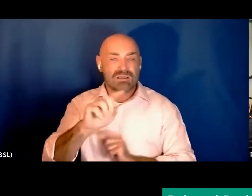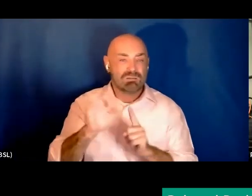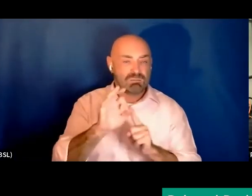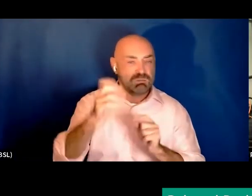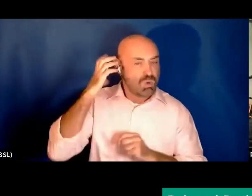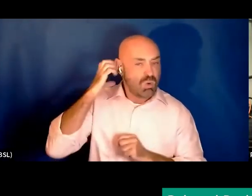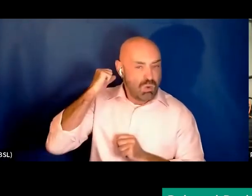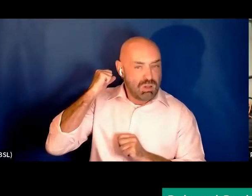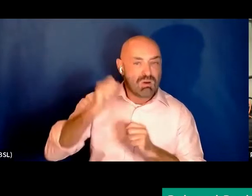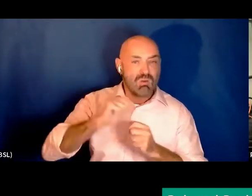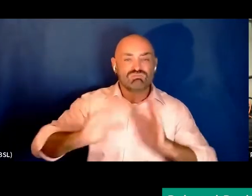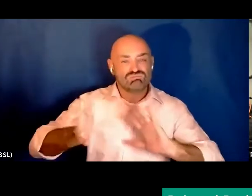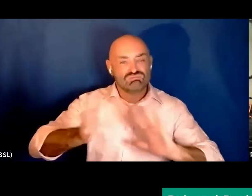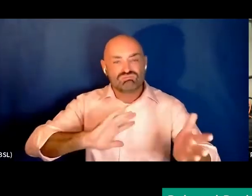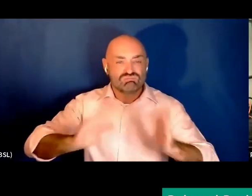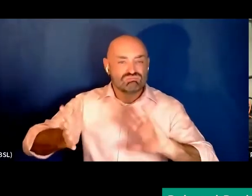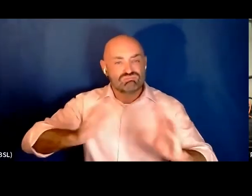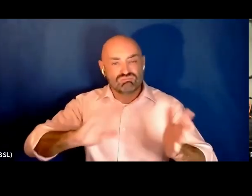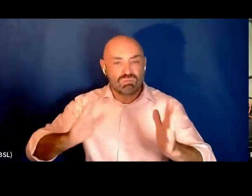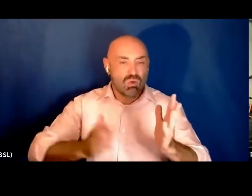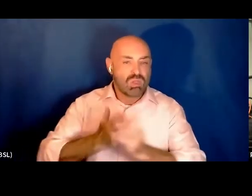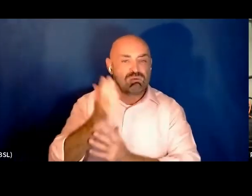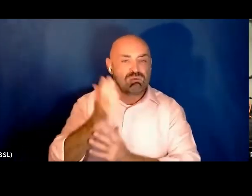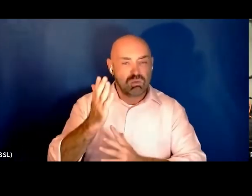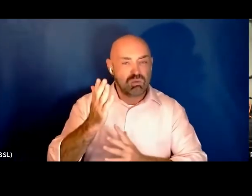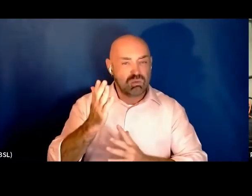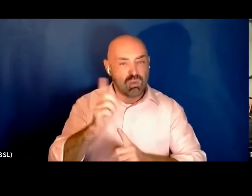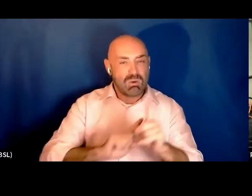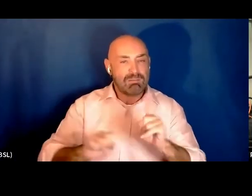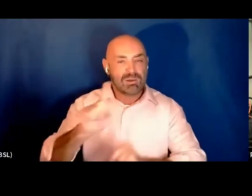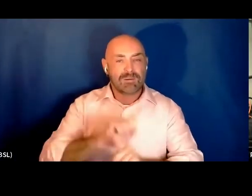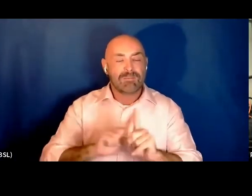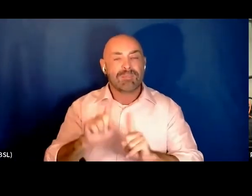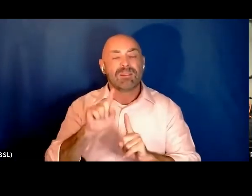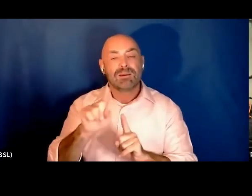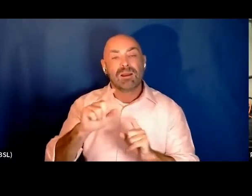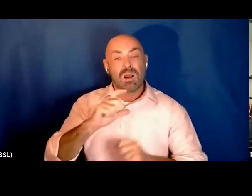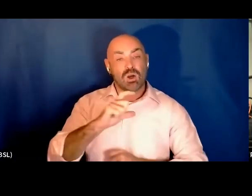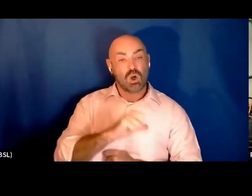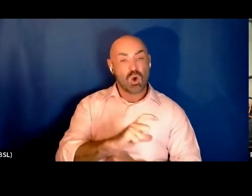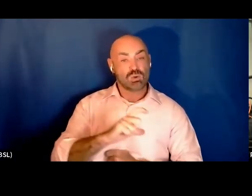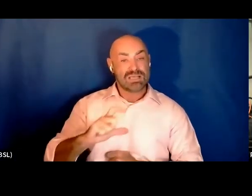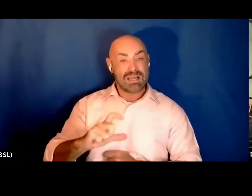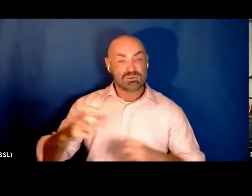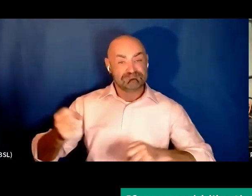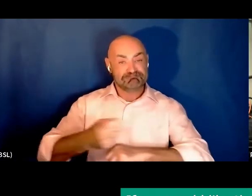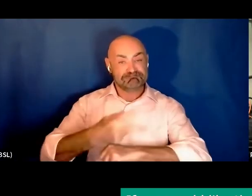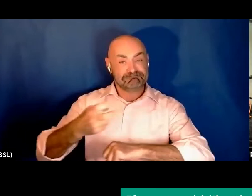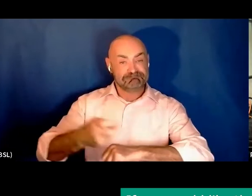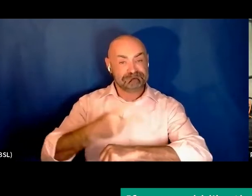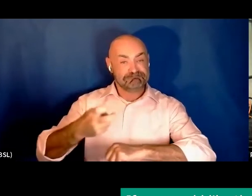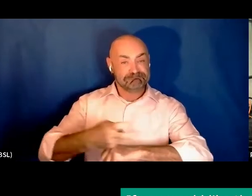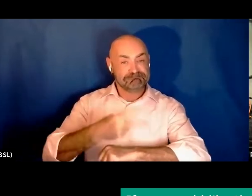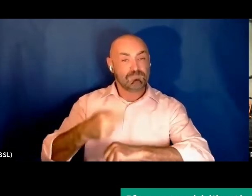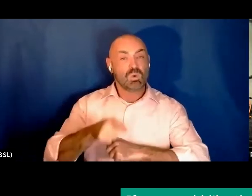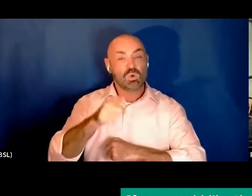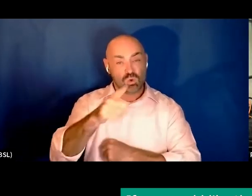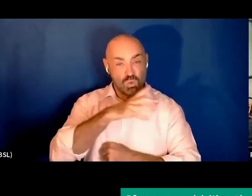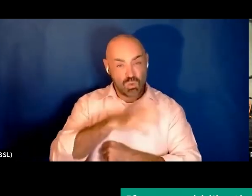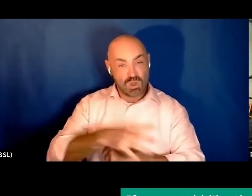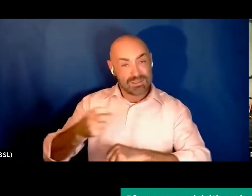be signing during today's webinar. Closed captions will also be available. If you would like